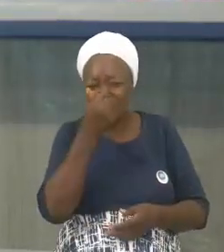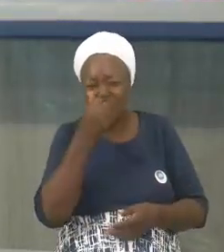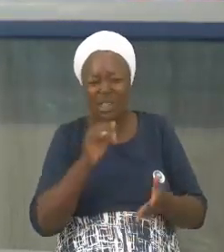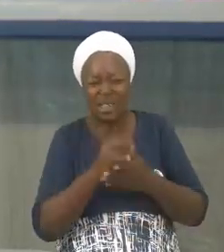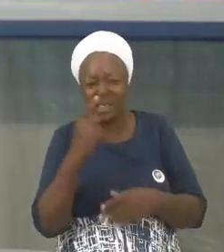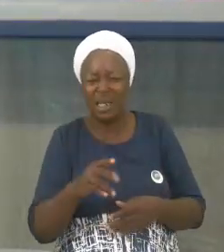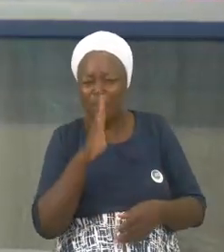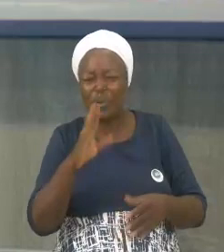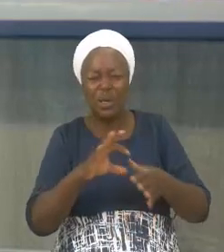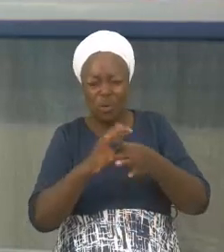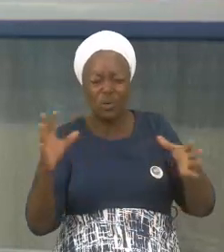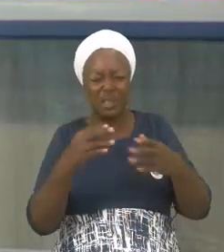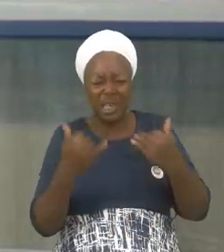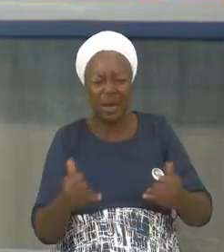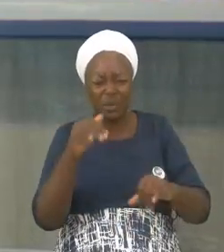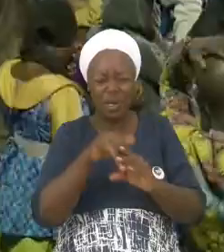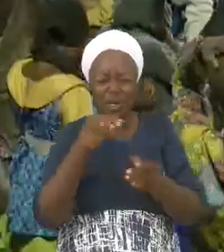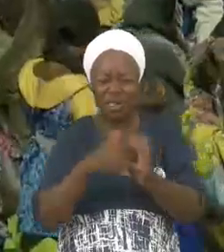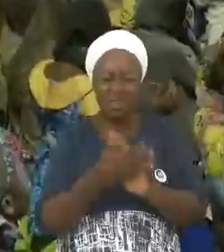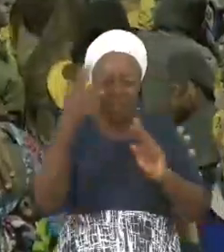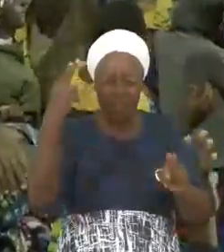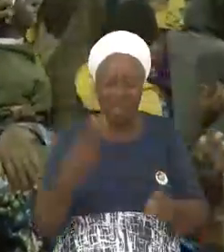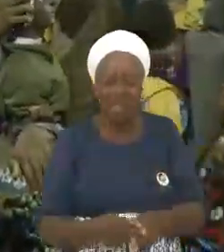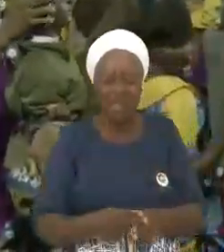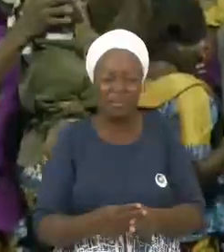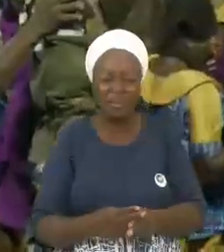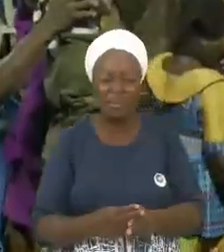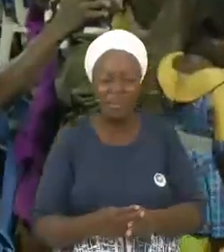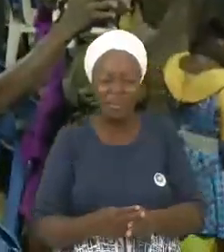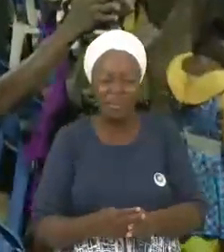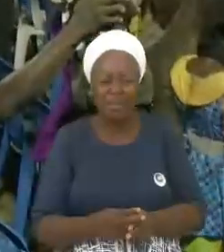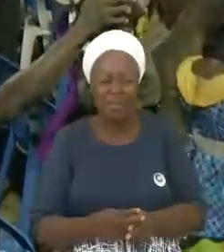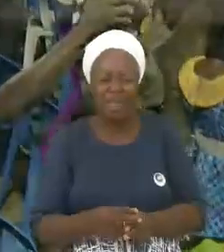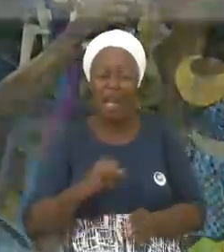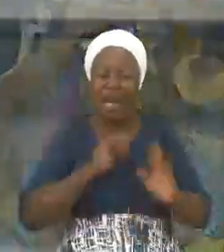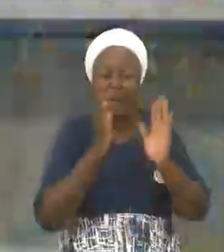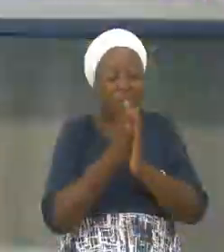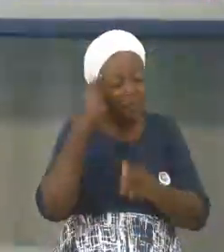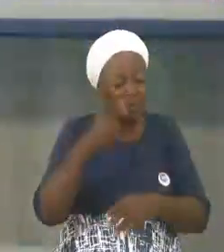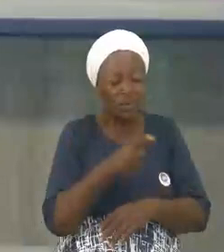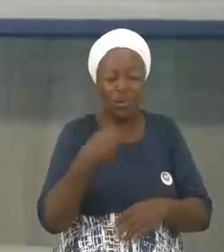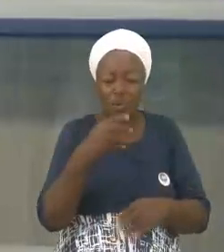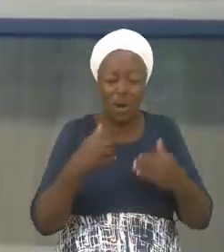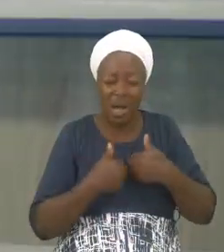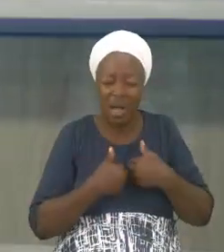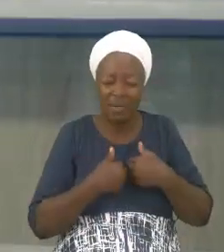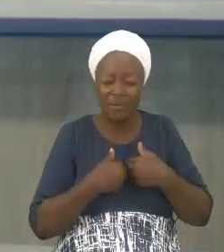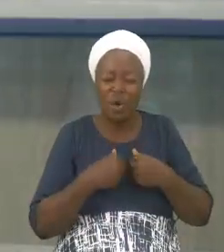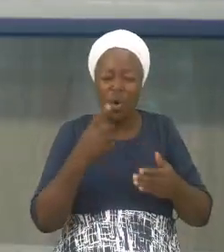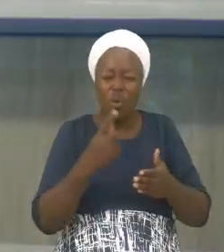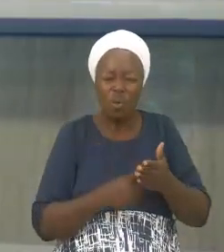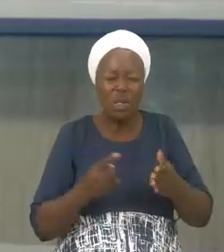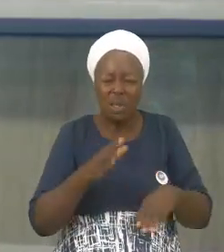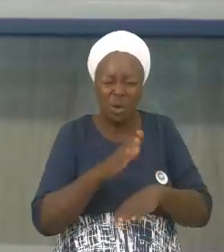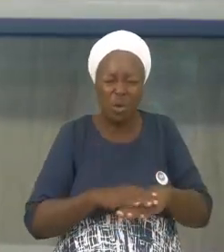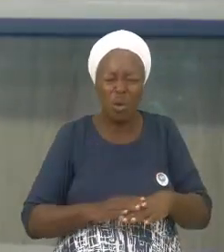be loose in Jesus' name. I pray for those who have what you call terminal